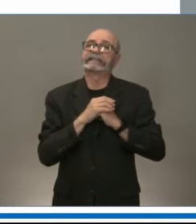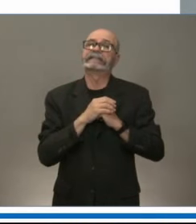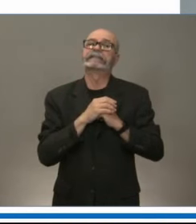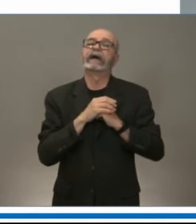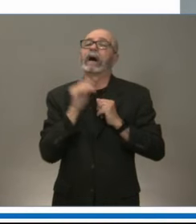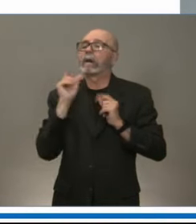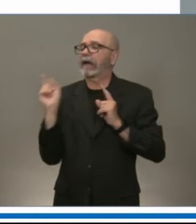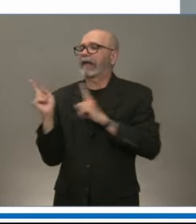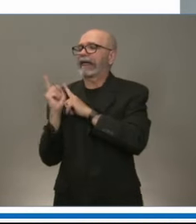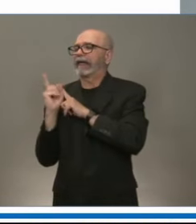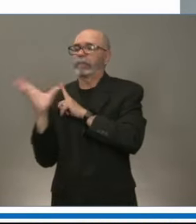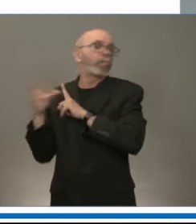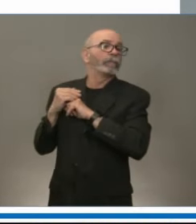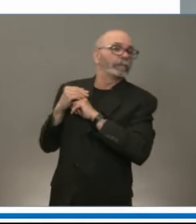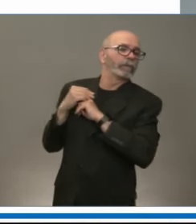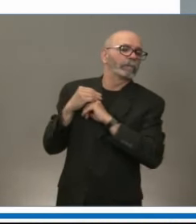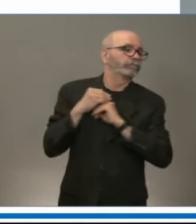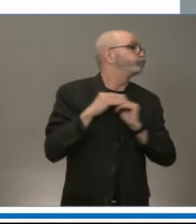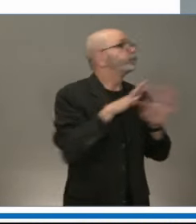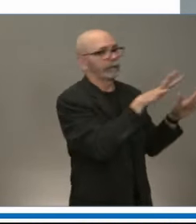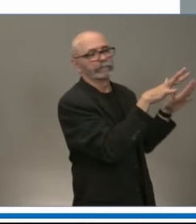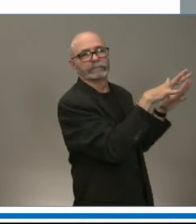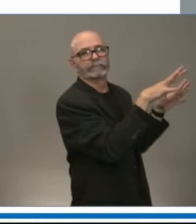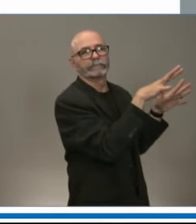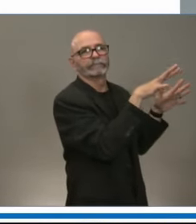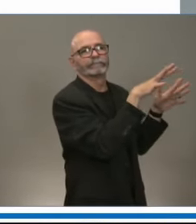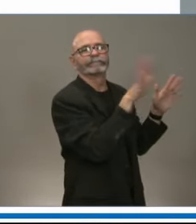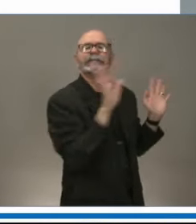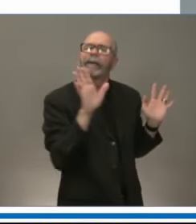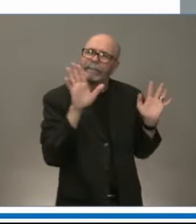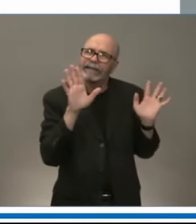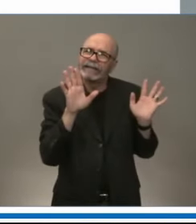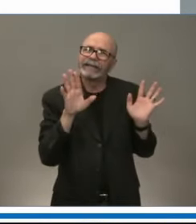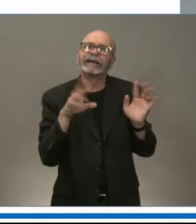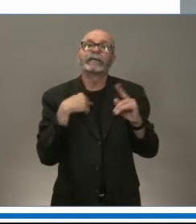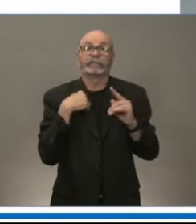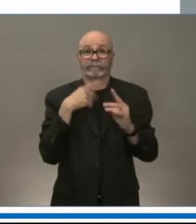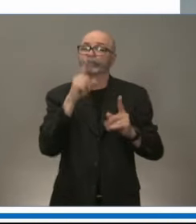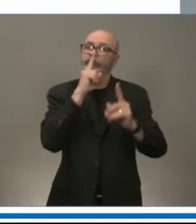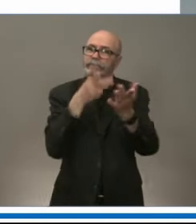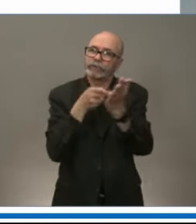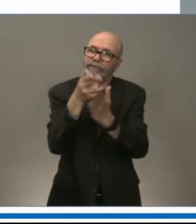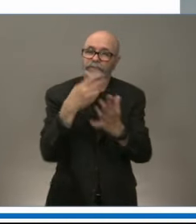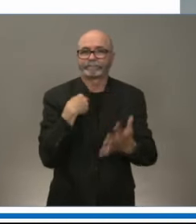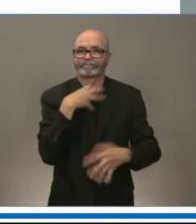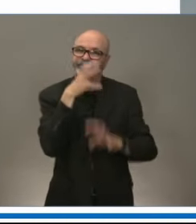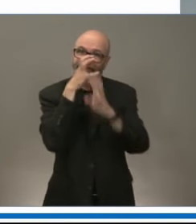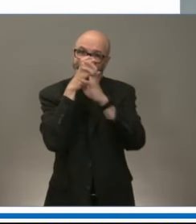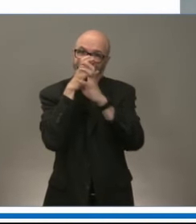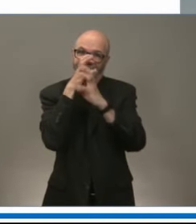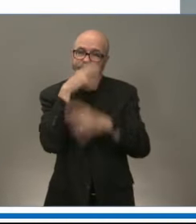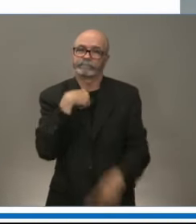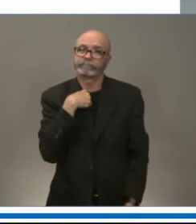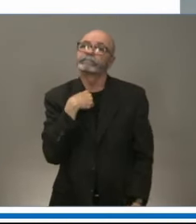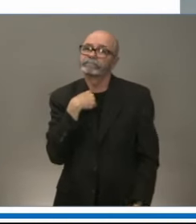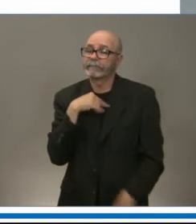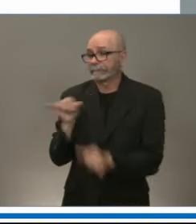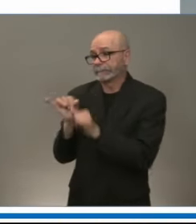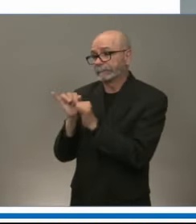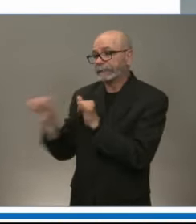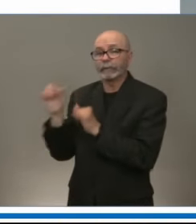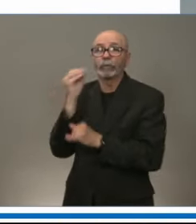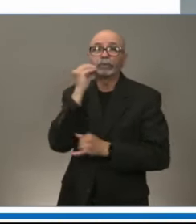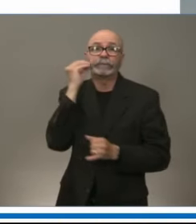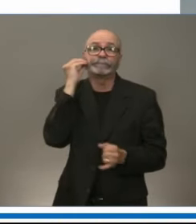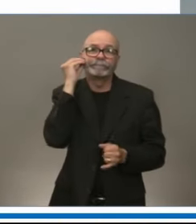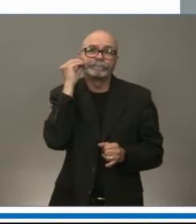our communities. If we strictly adhere to stay home as much as possible, and as well as hand